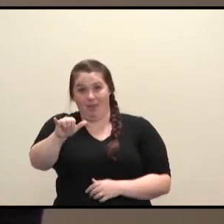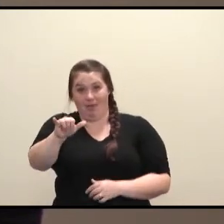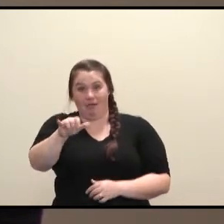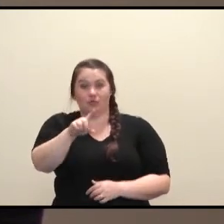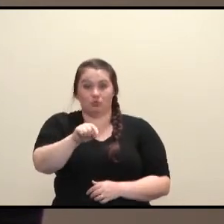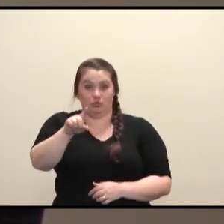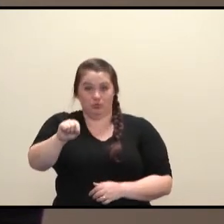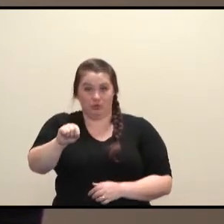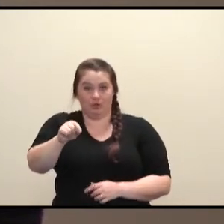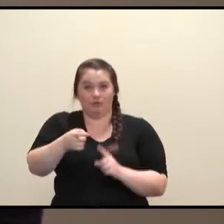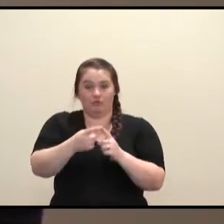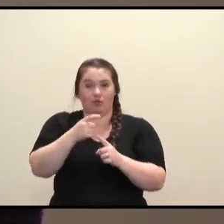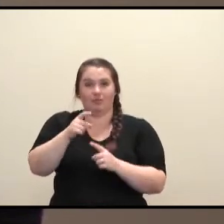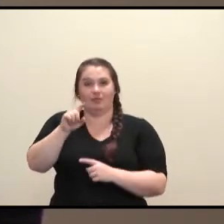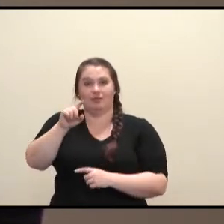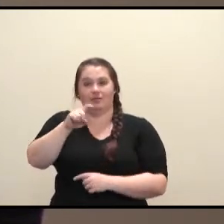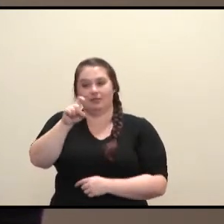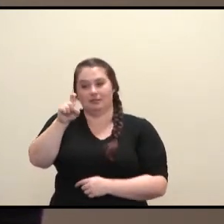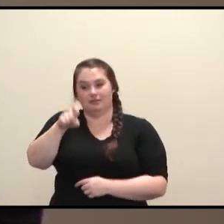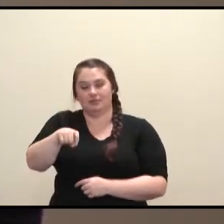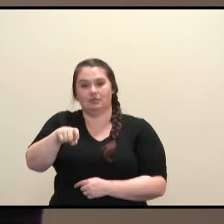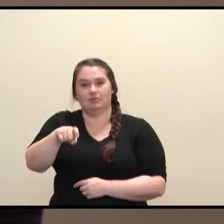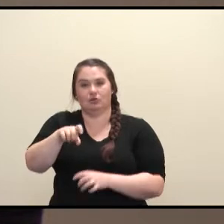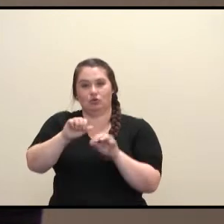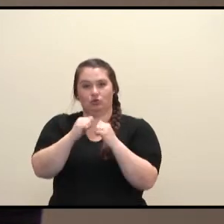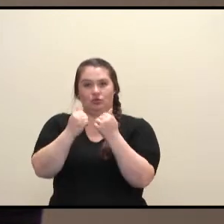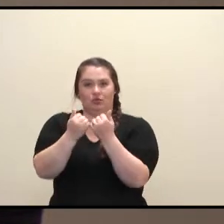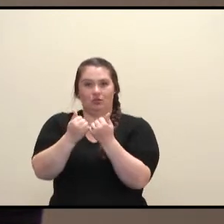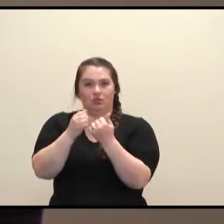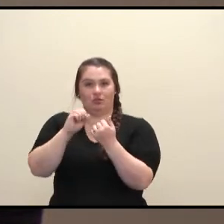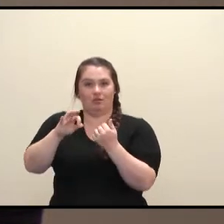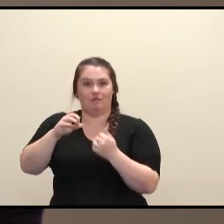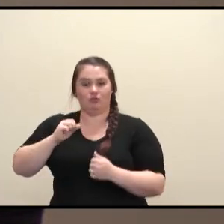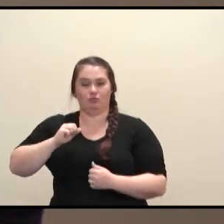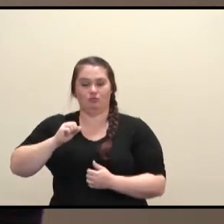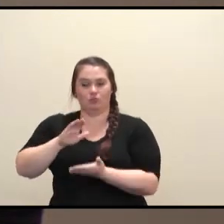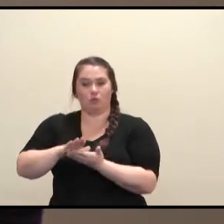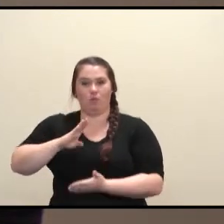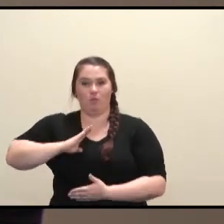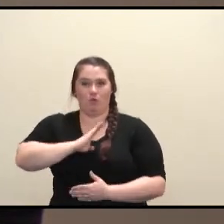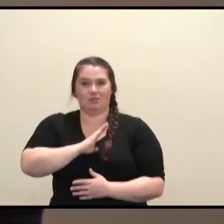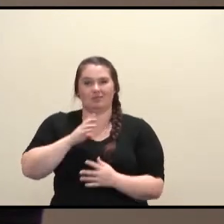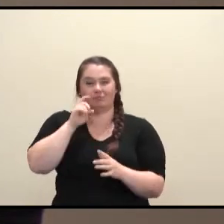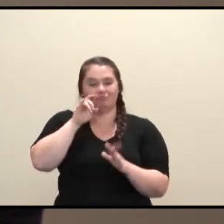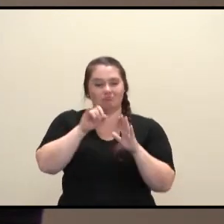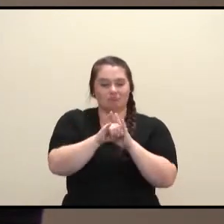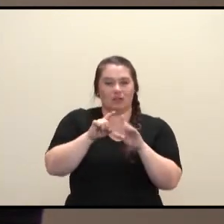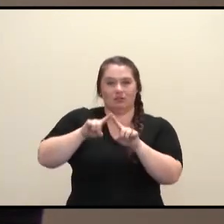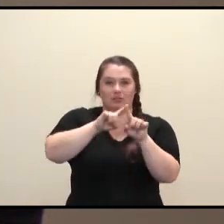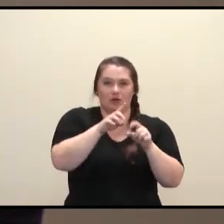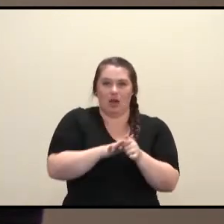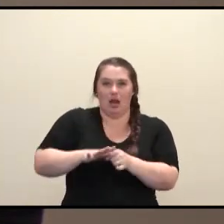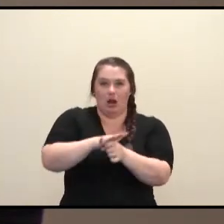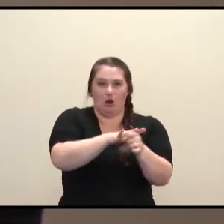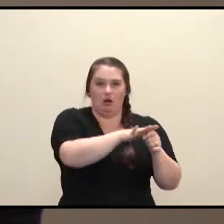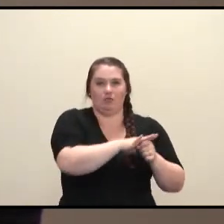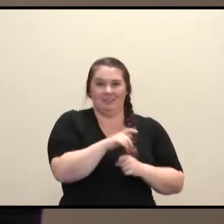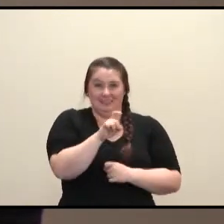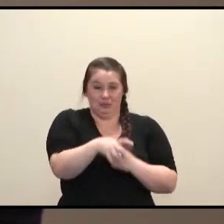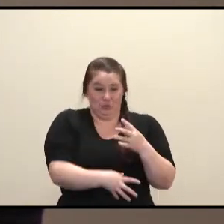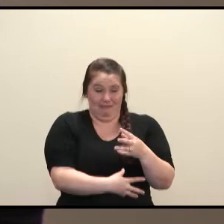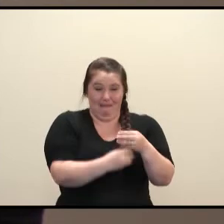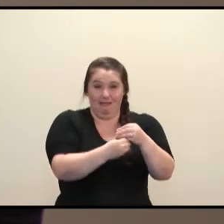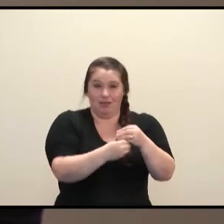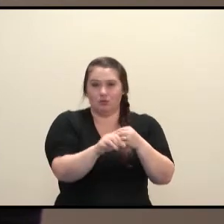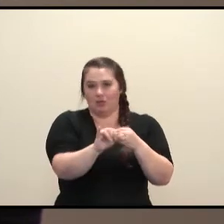by the Texas Association of School Boards, and they identified areas where we might need to add, such